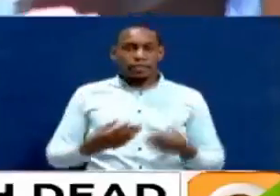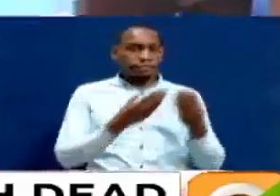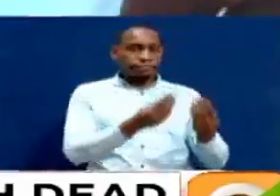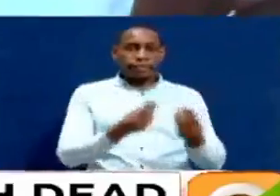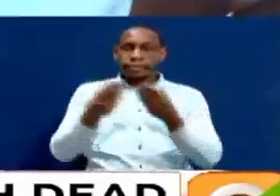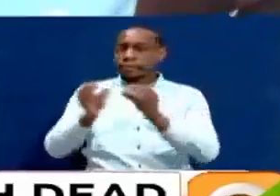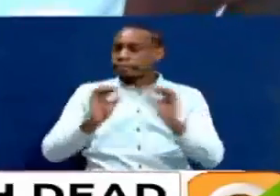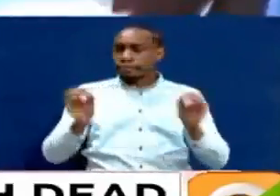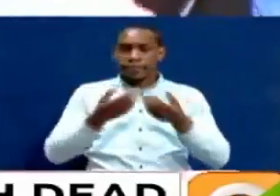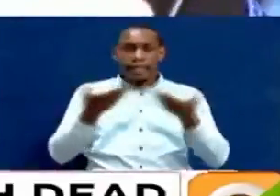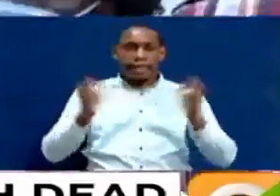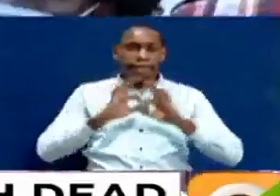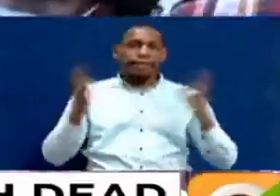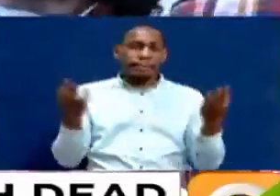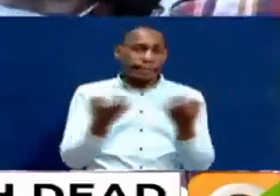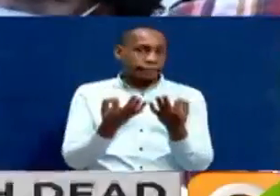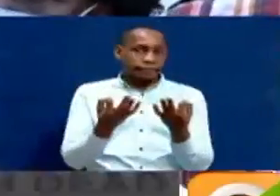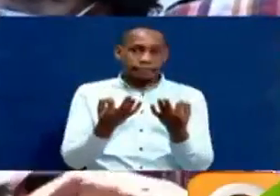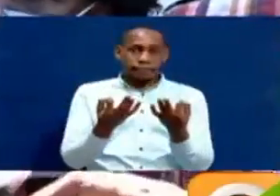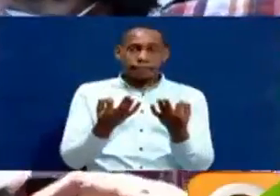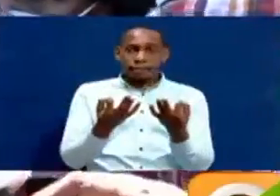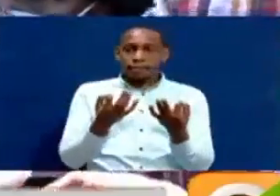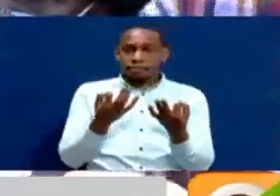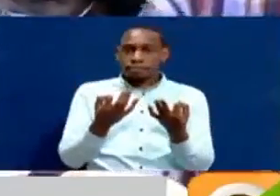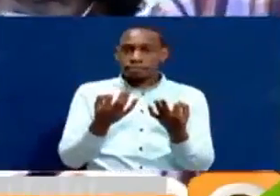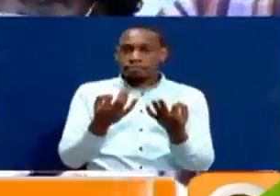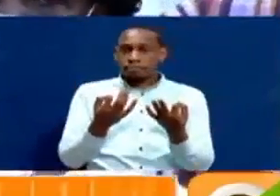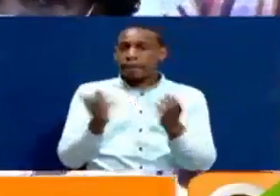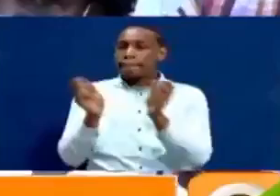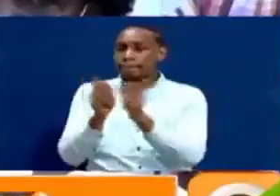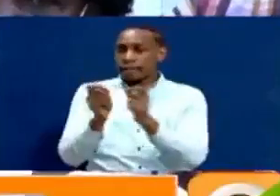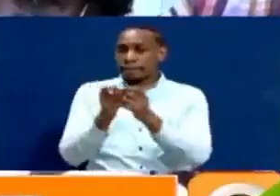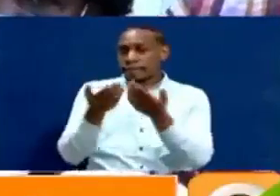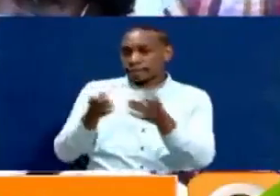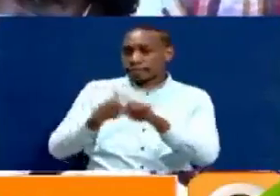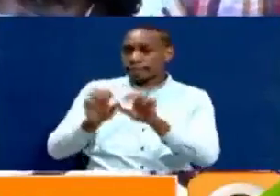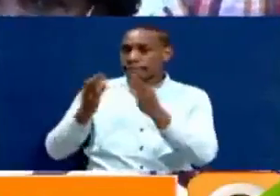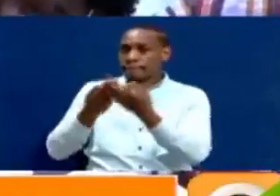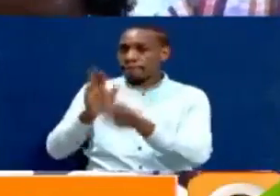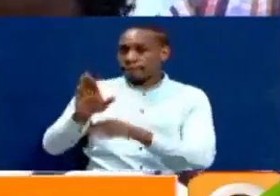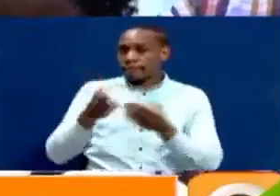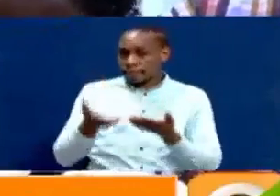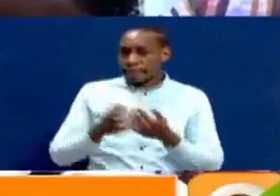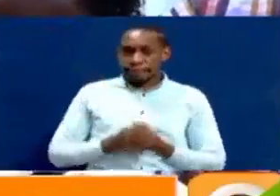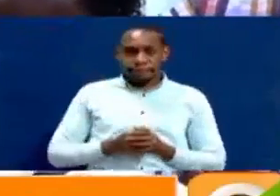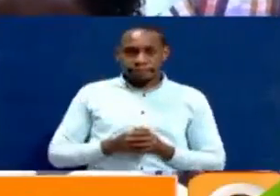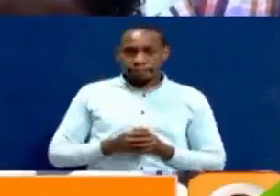easy for any family to go through what this family is going through right now.